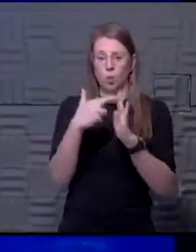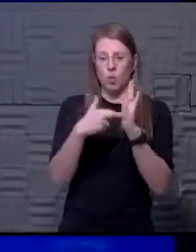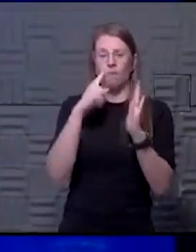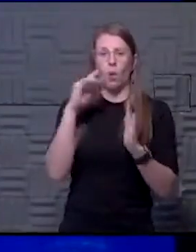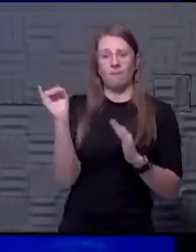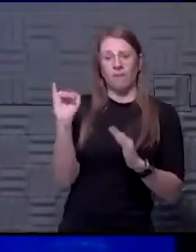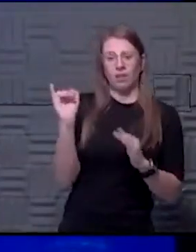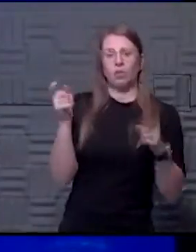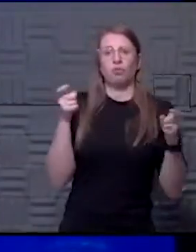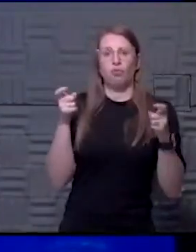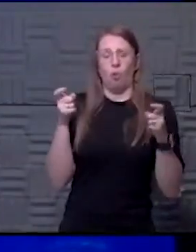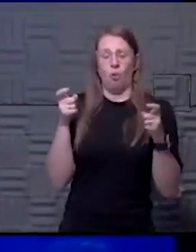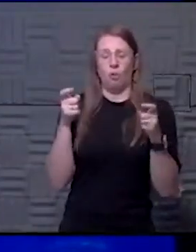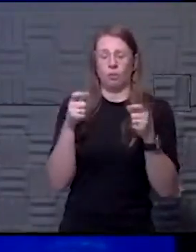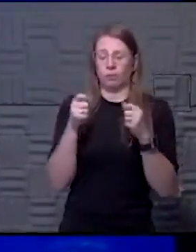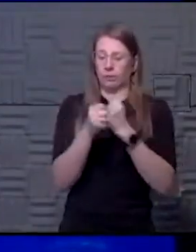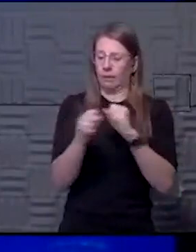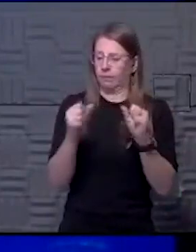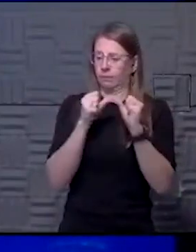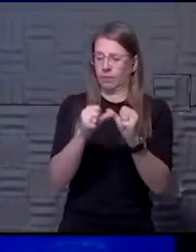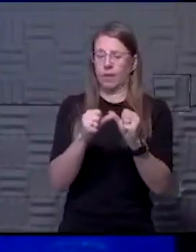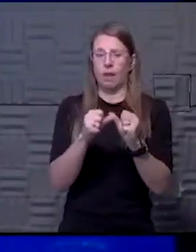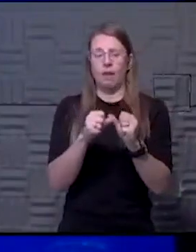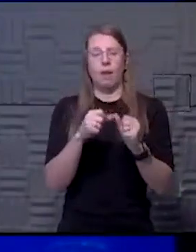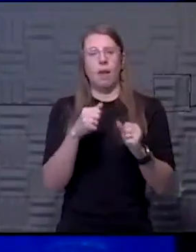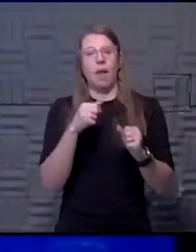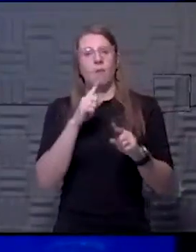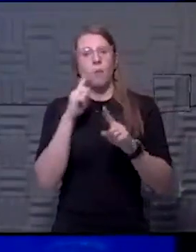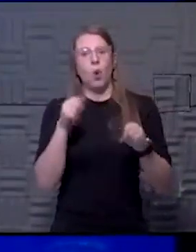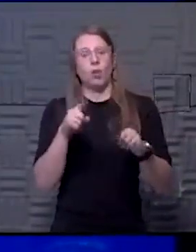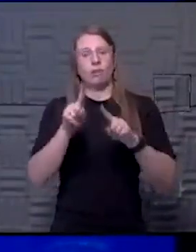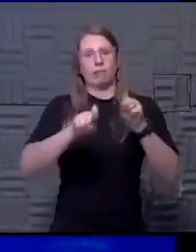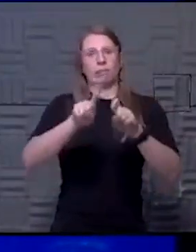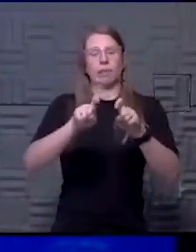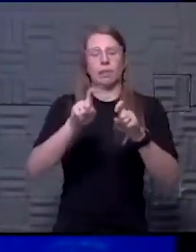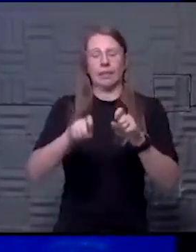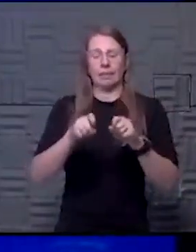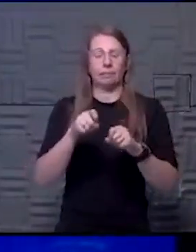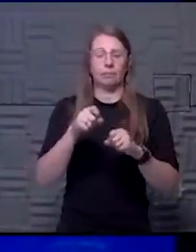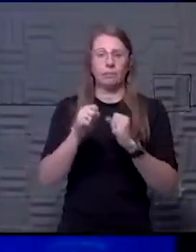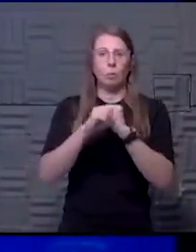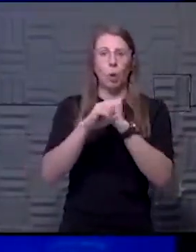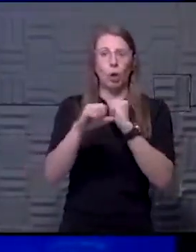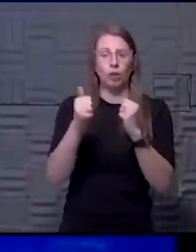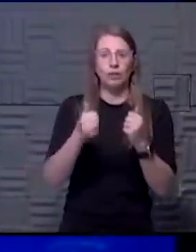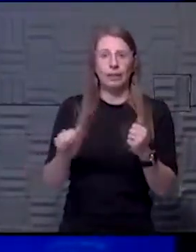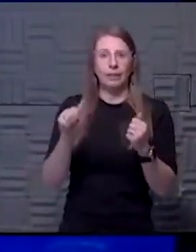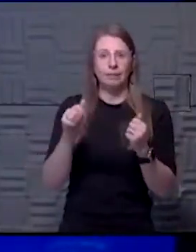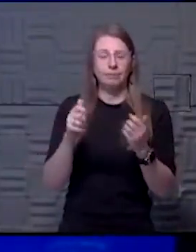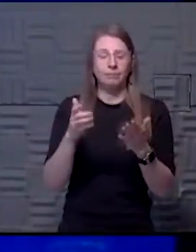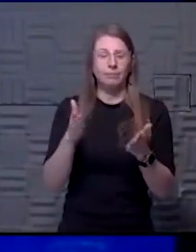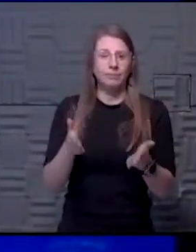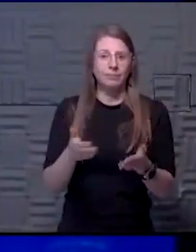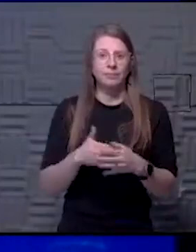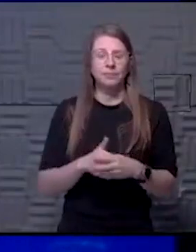there are questions from reporters. I got 1,000 questions I'd like to ask these guys, but I probably ought to let the reporters ask a few.